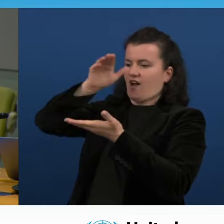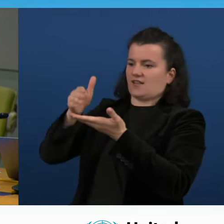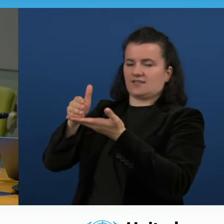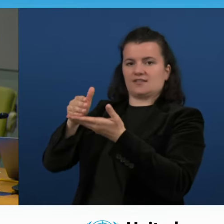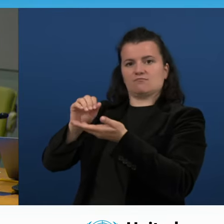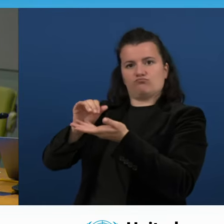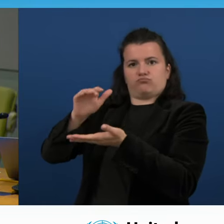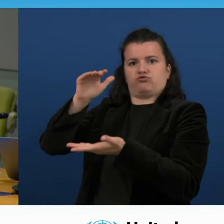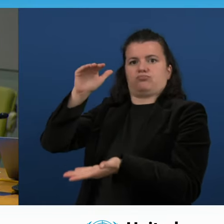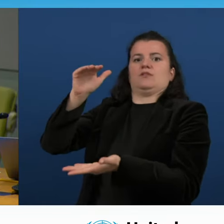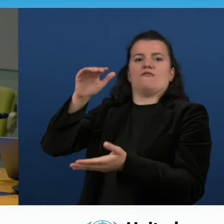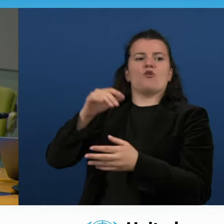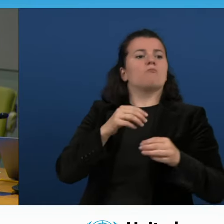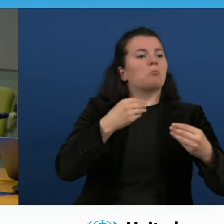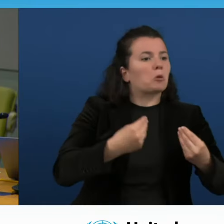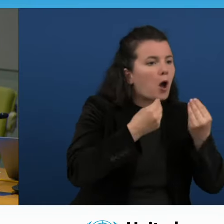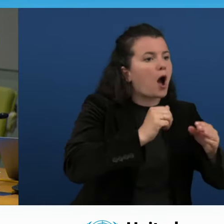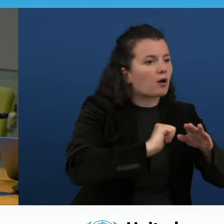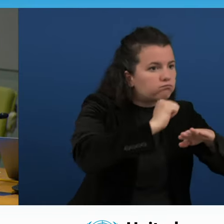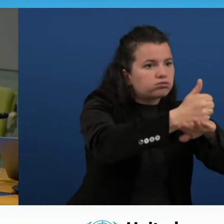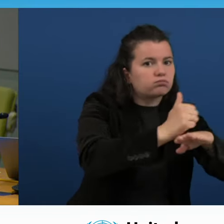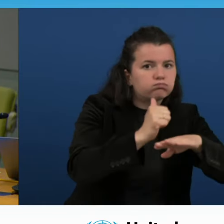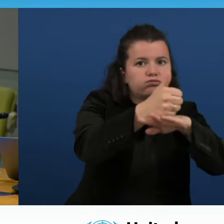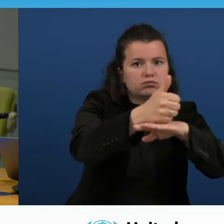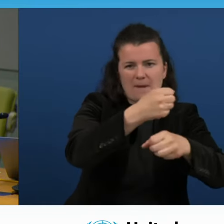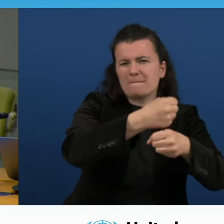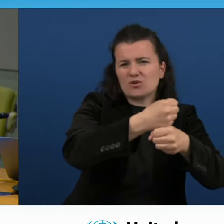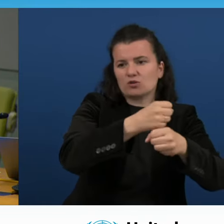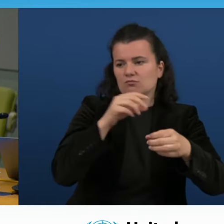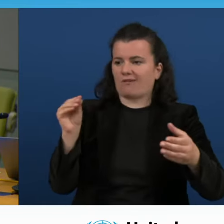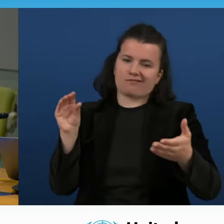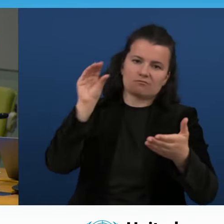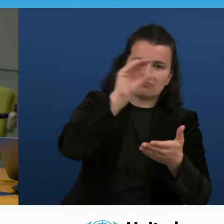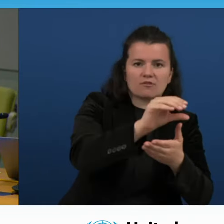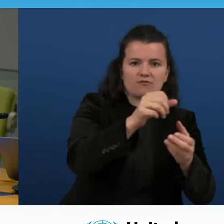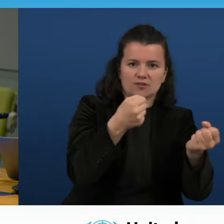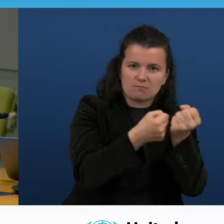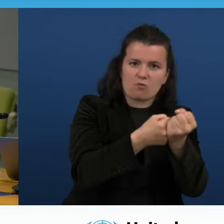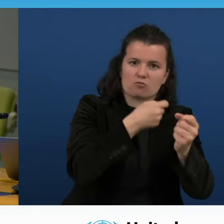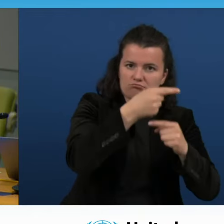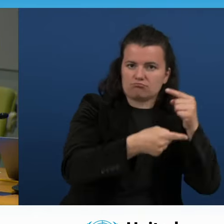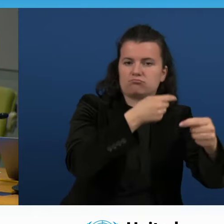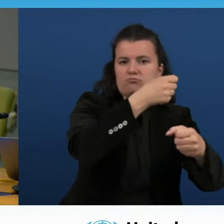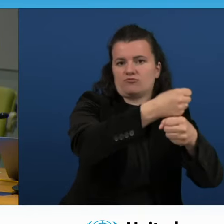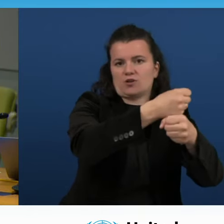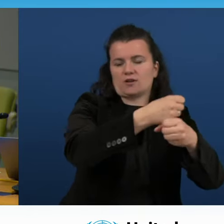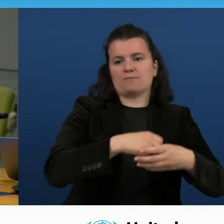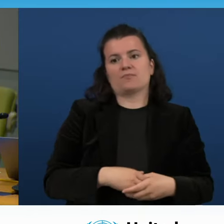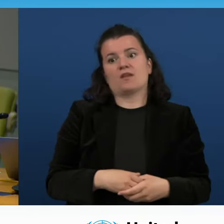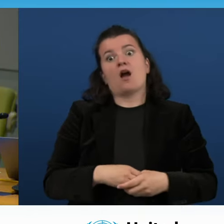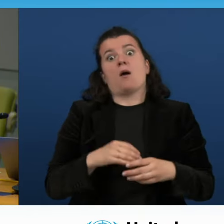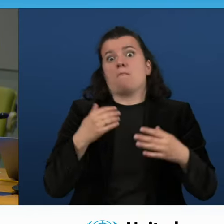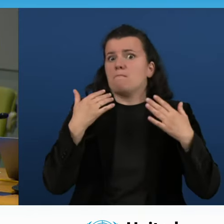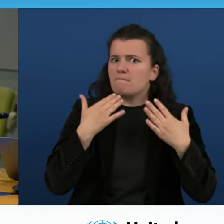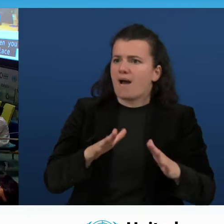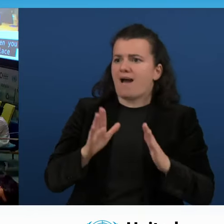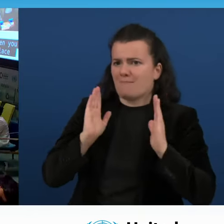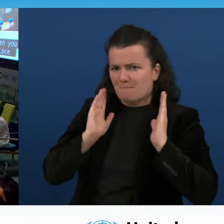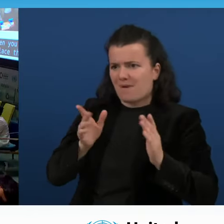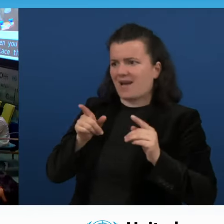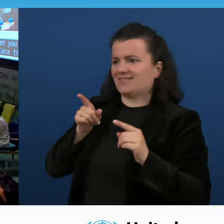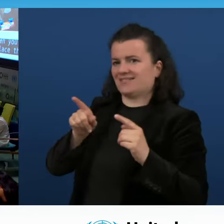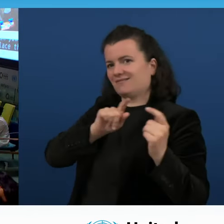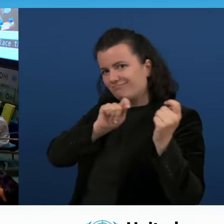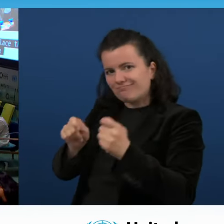is a certain percentage that's deliberately for young people and young women. Yeah. Okay,